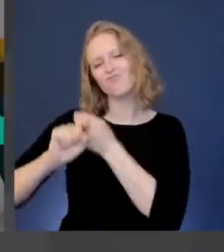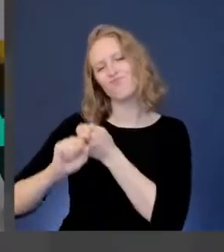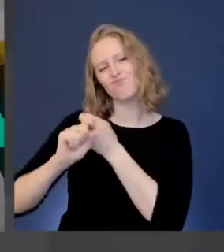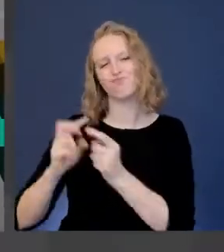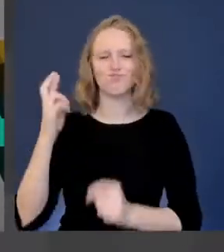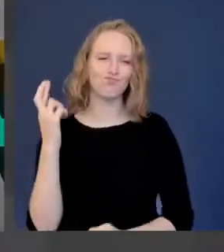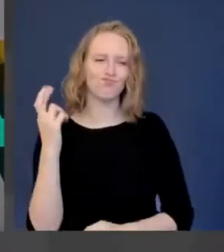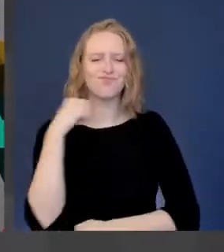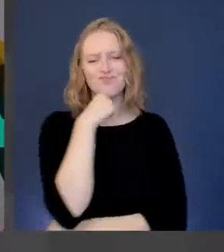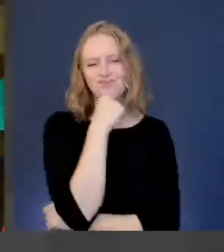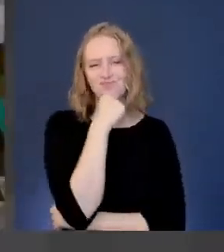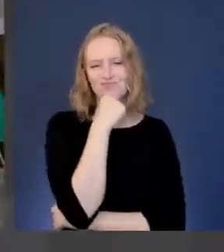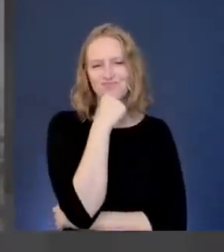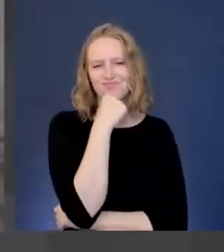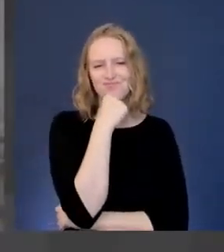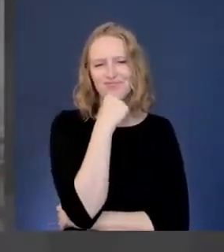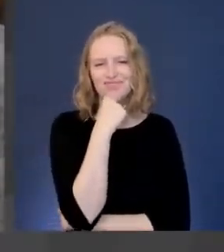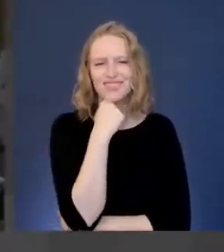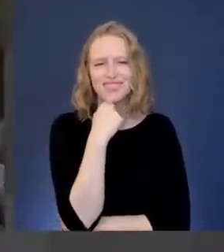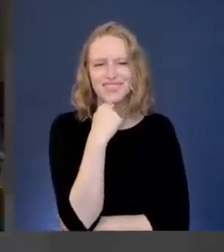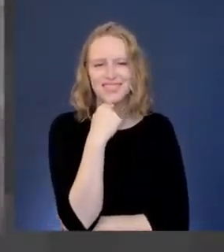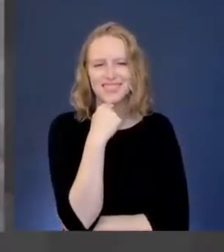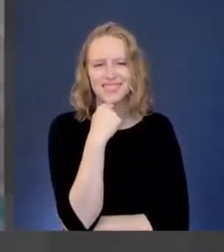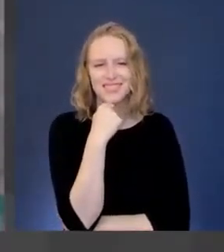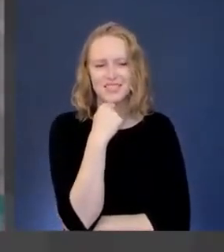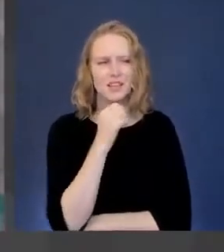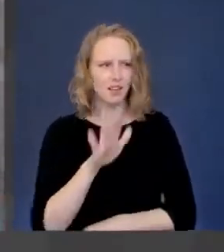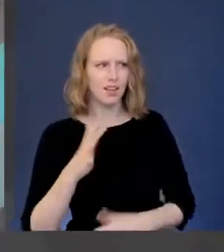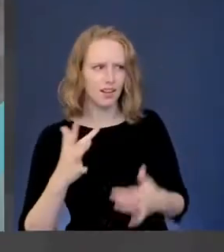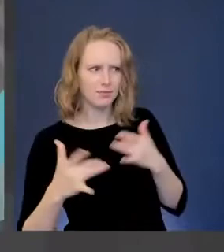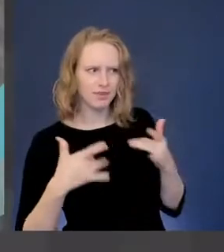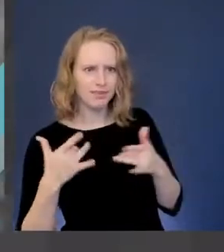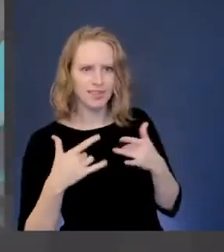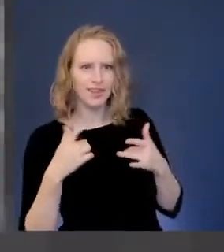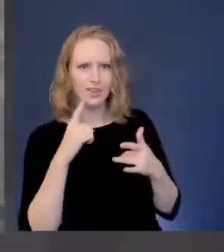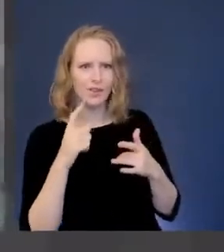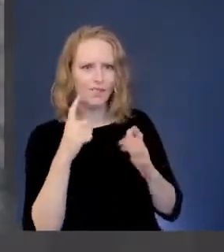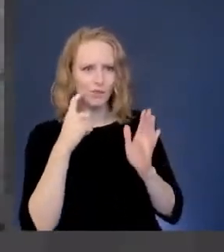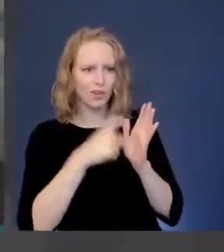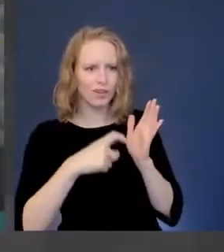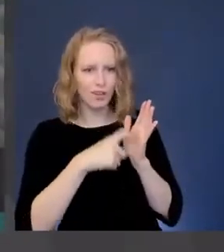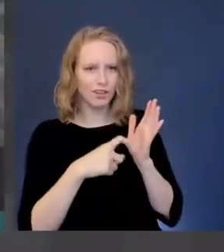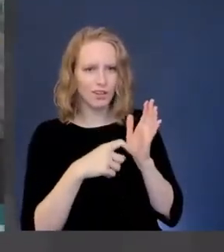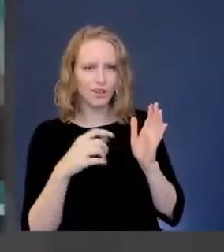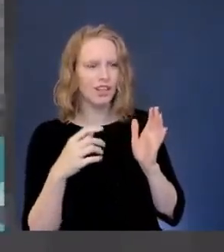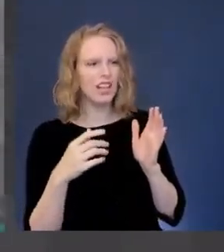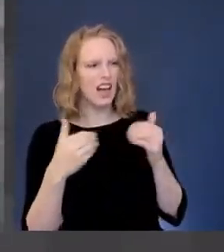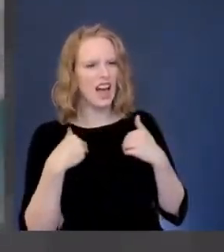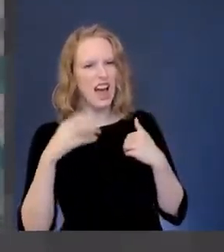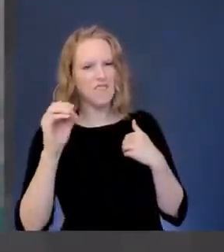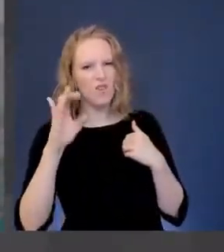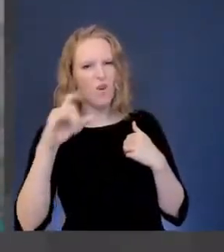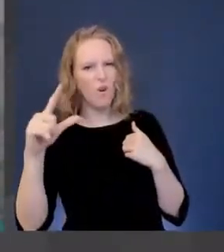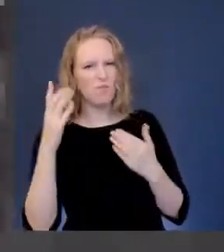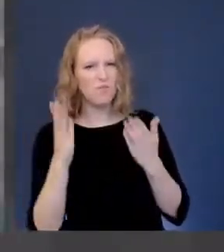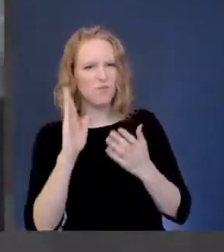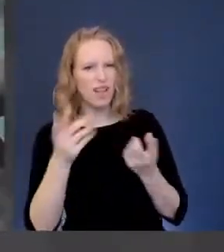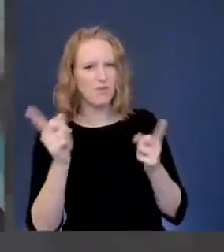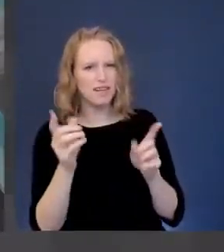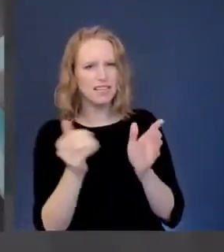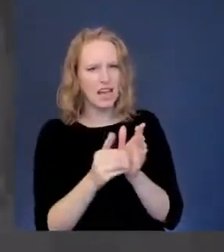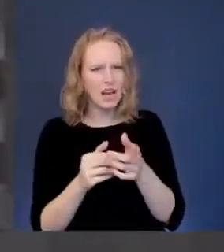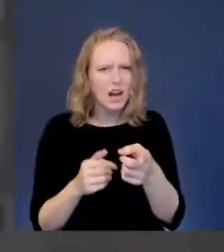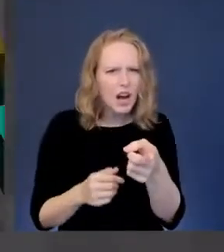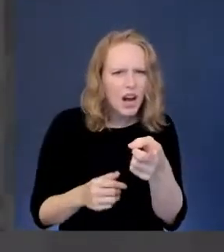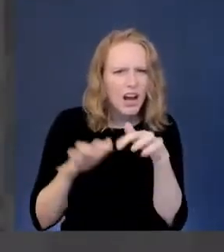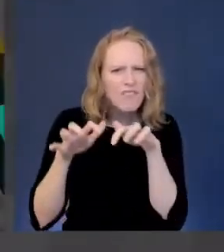do. Okay. I'm just excited that I no longer have to dig 4 blocks. Oh, I have a lot more coal. I might morph again. So much more on your side. I want